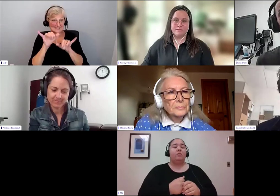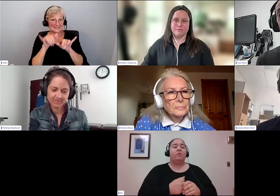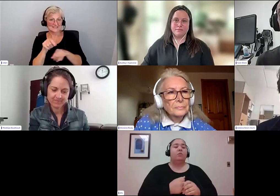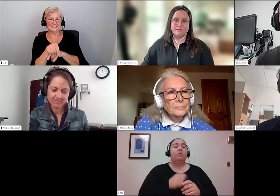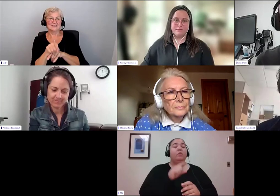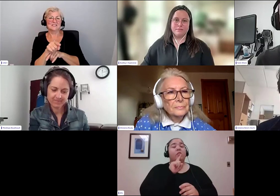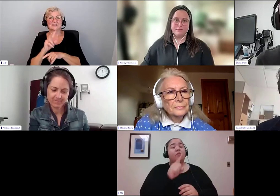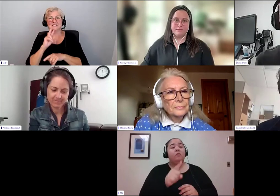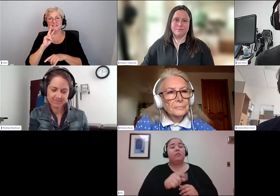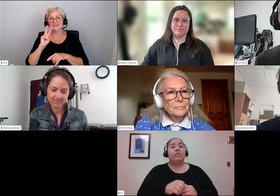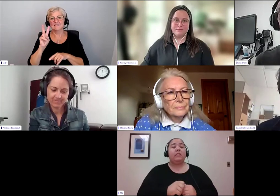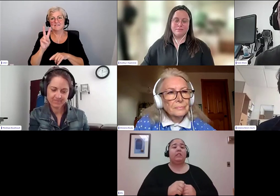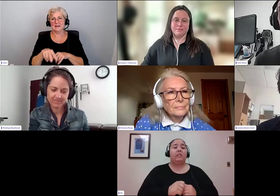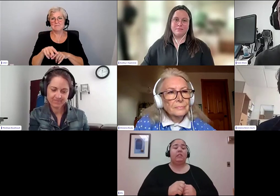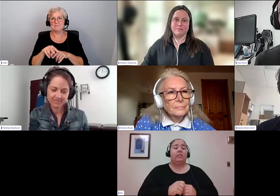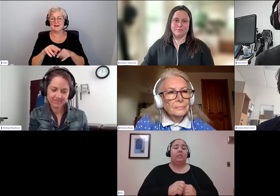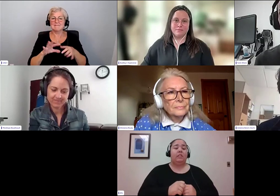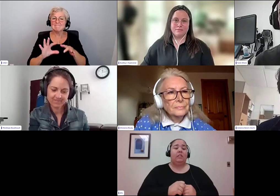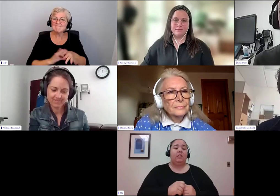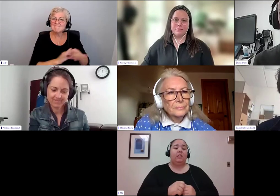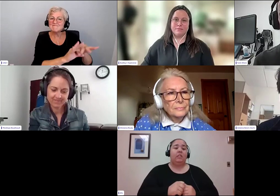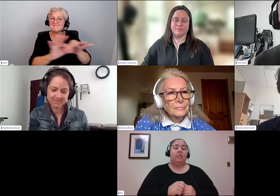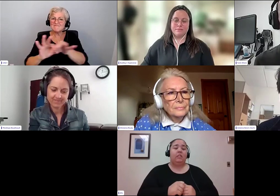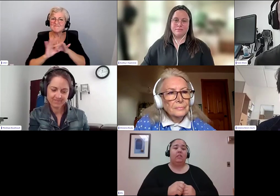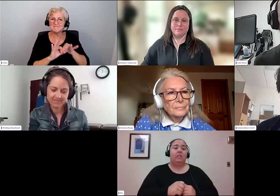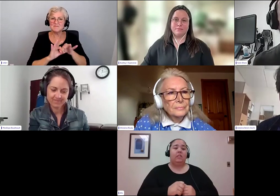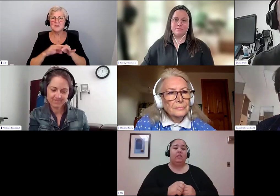which is really